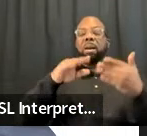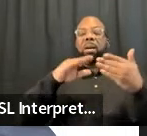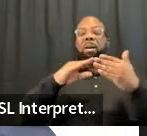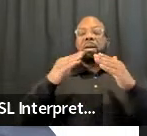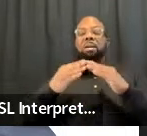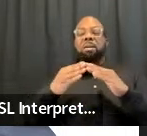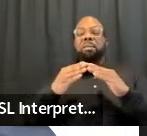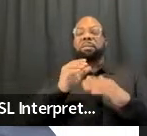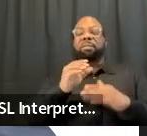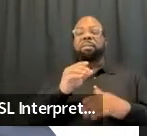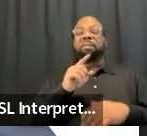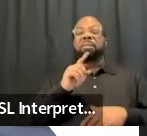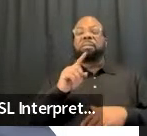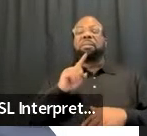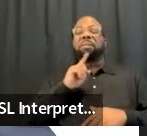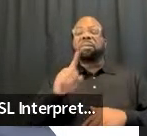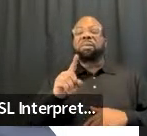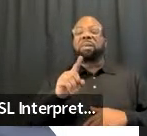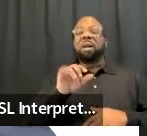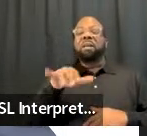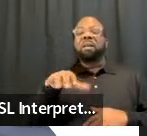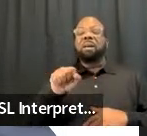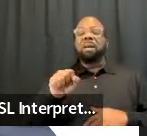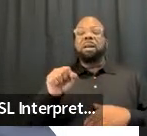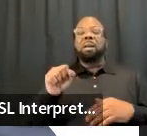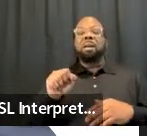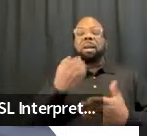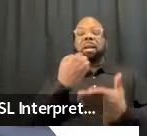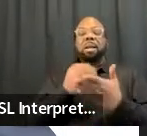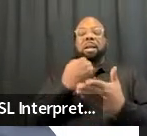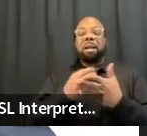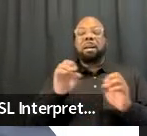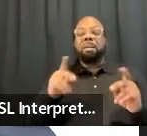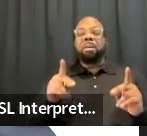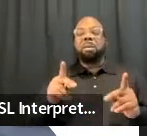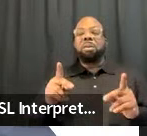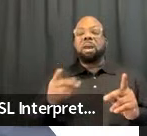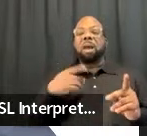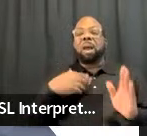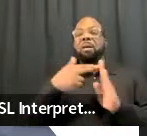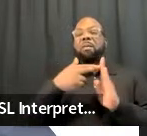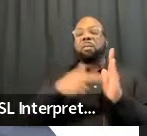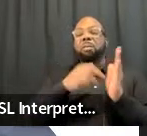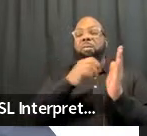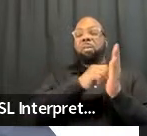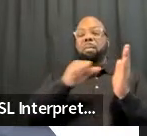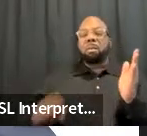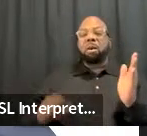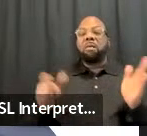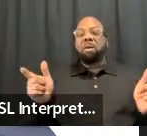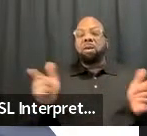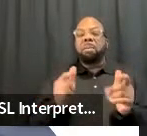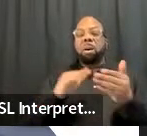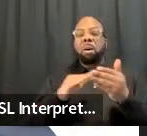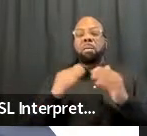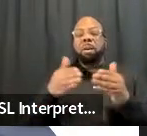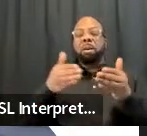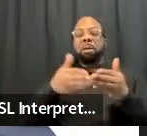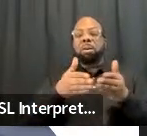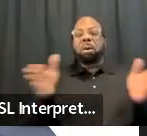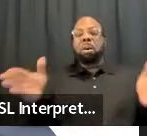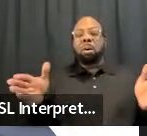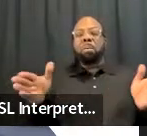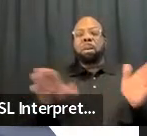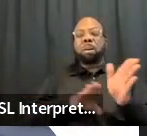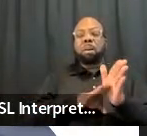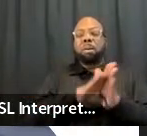Economic Opportunity, seeks to remove rules that often make it difficult for businesses, especially small businesses, to open or flourish, including